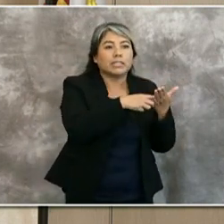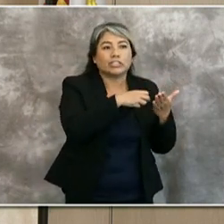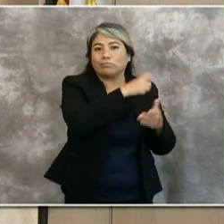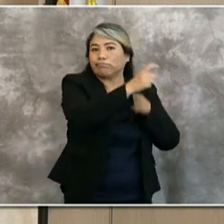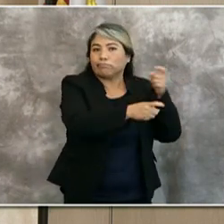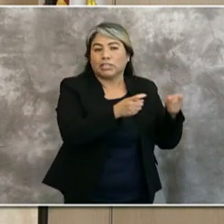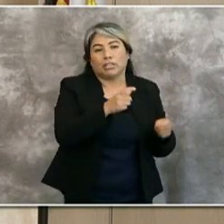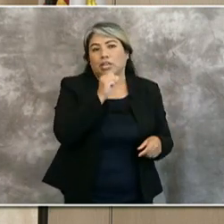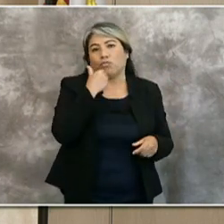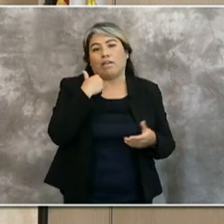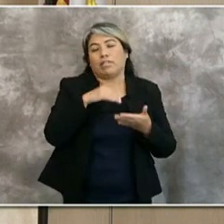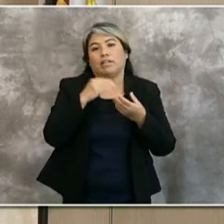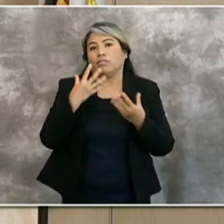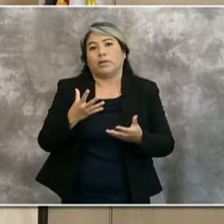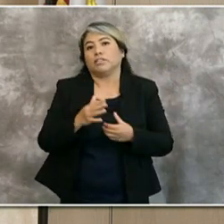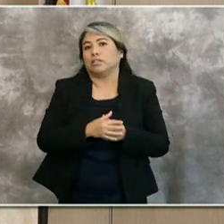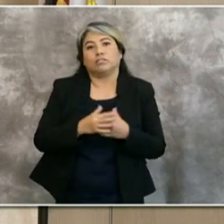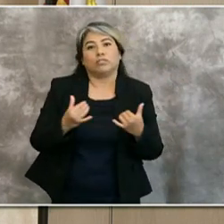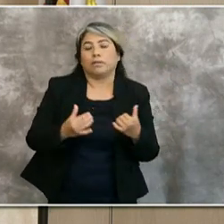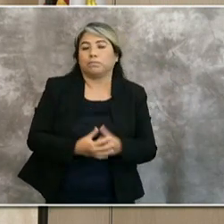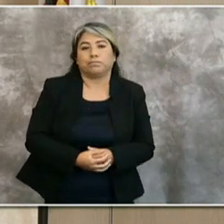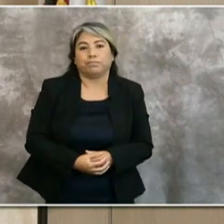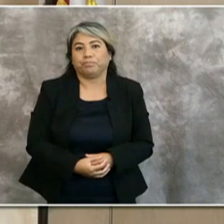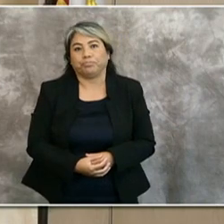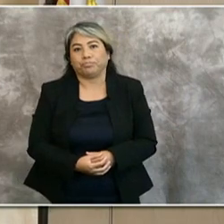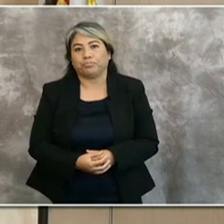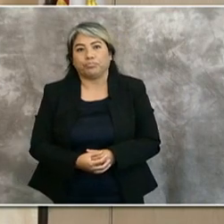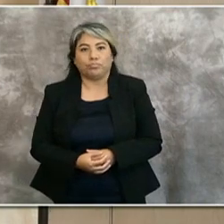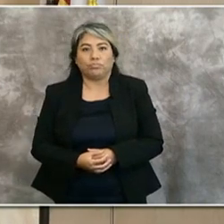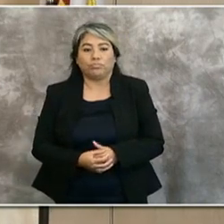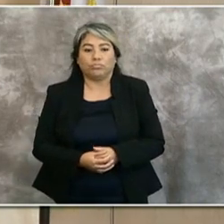issued. So I do not have that information today.